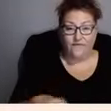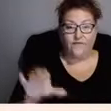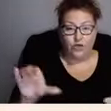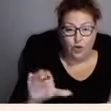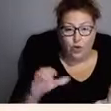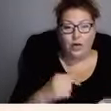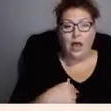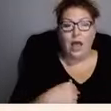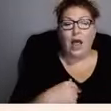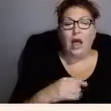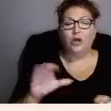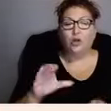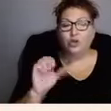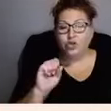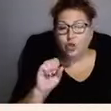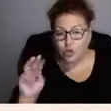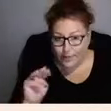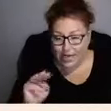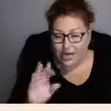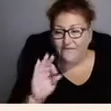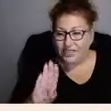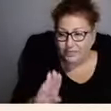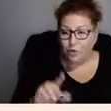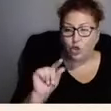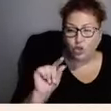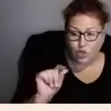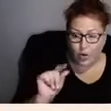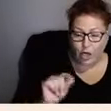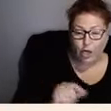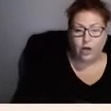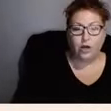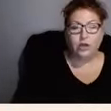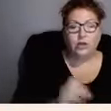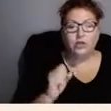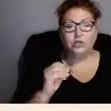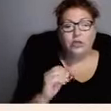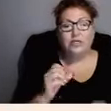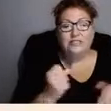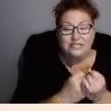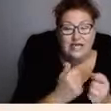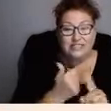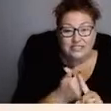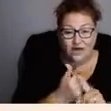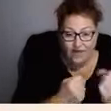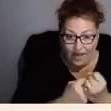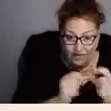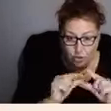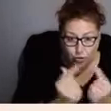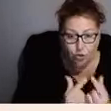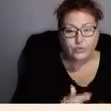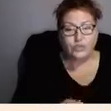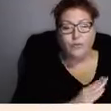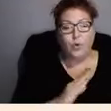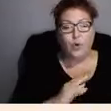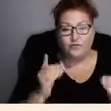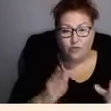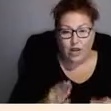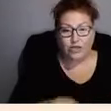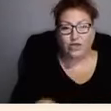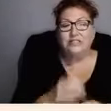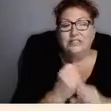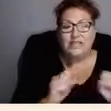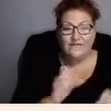like Facebook, Twitter, some advocacy groups, work directives, safety councils,